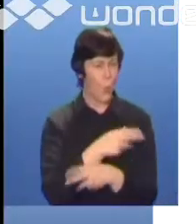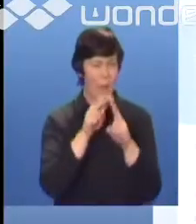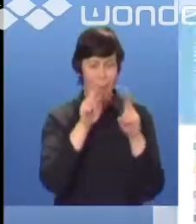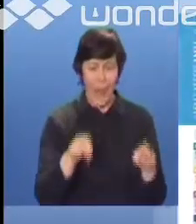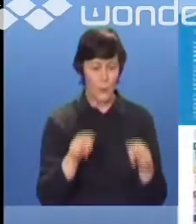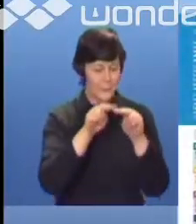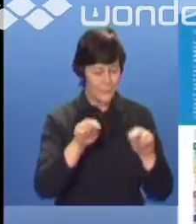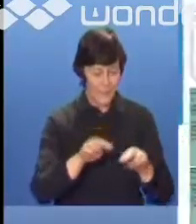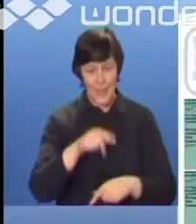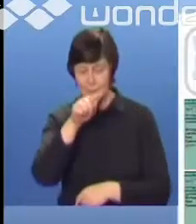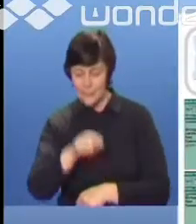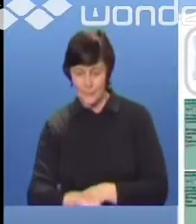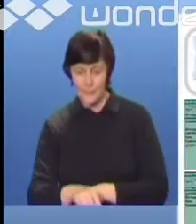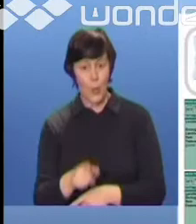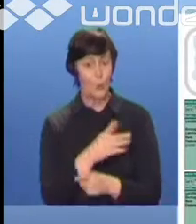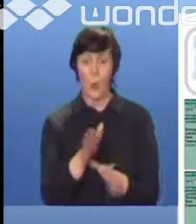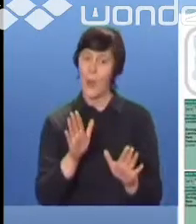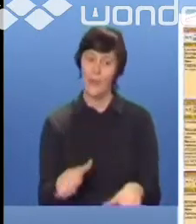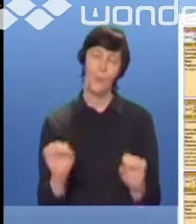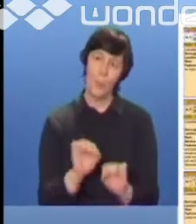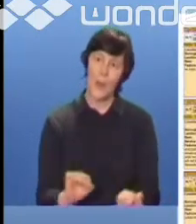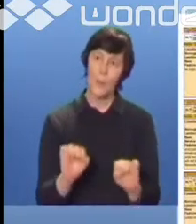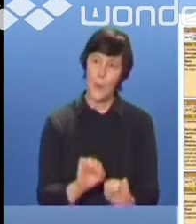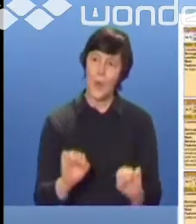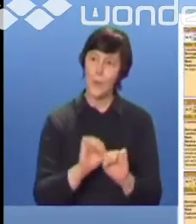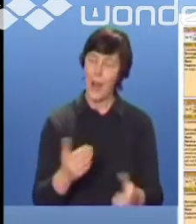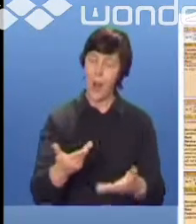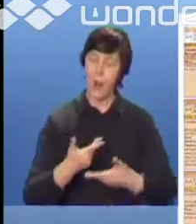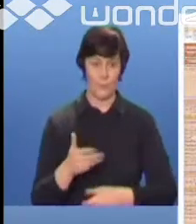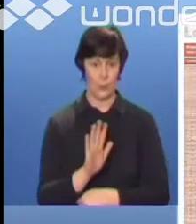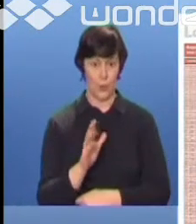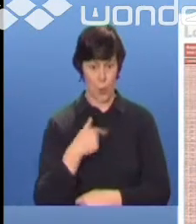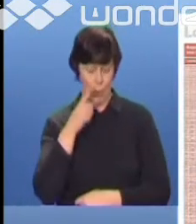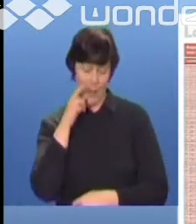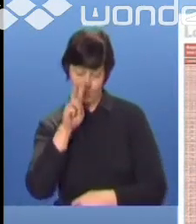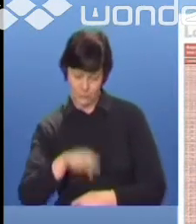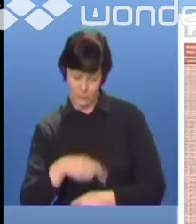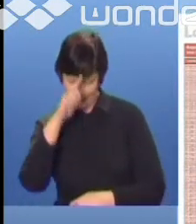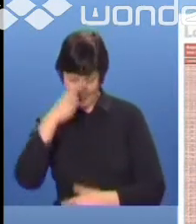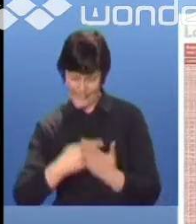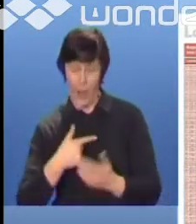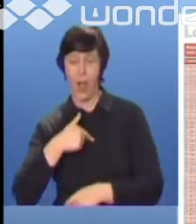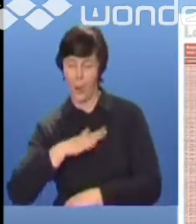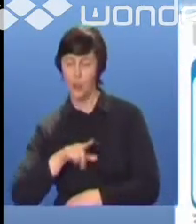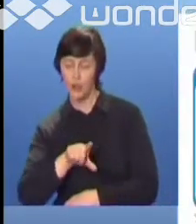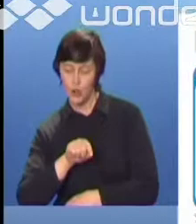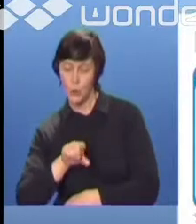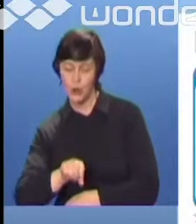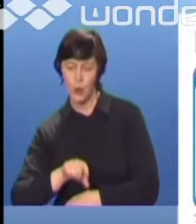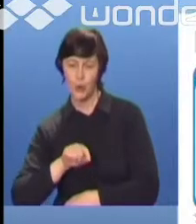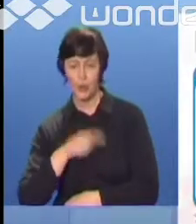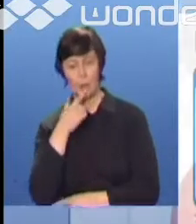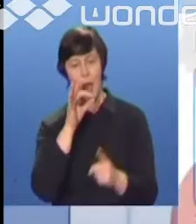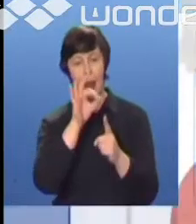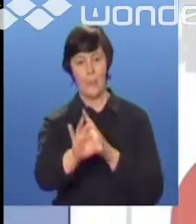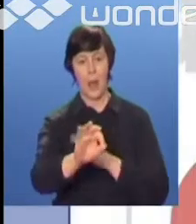scheme. And instead of waiting for a home to be allocated, you can use the magazine to help you choose what property you'd like to apply or bid